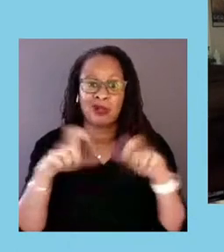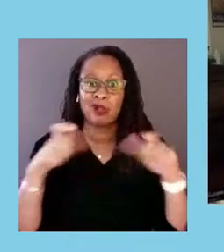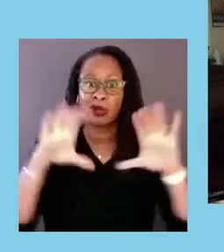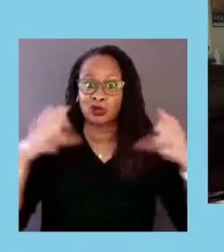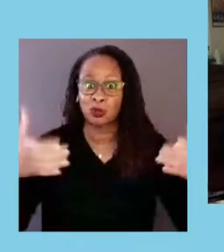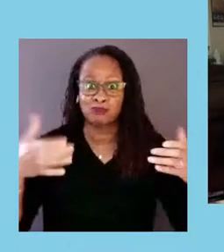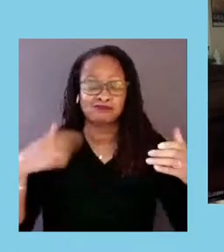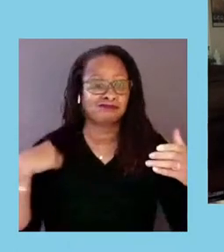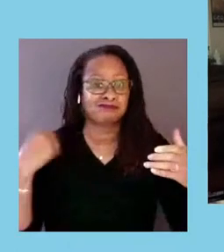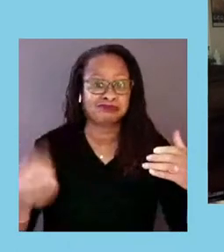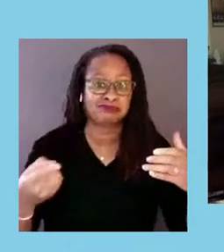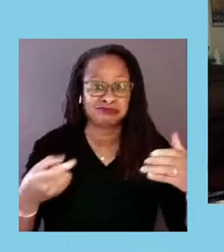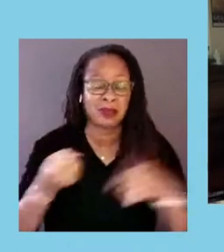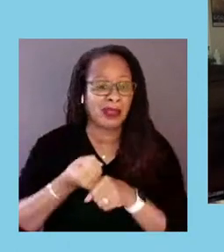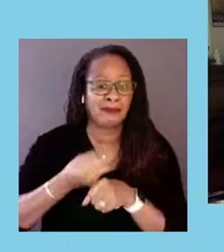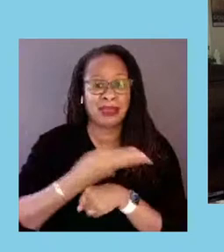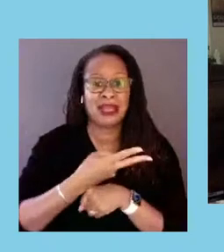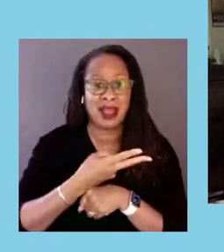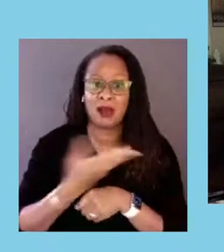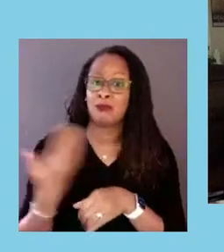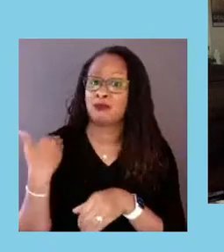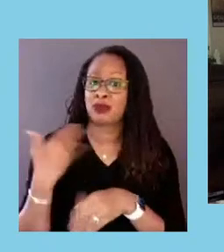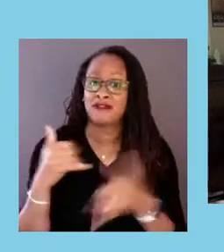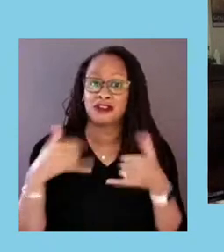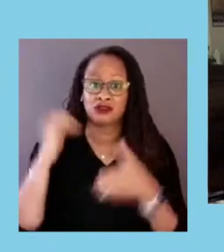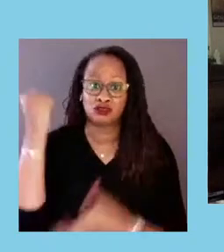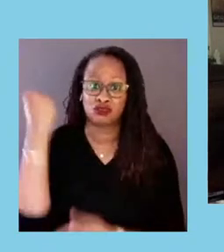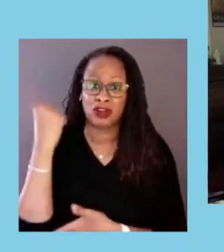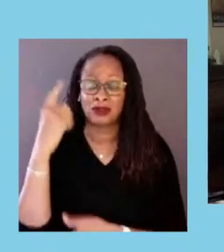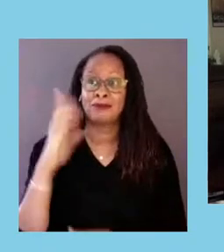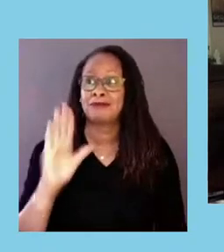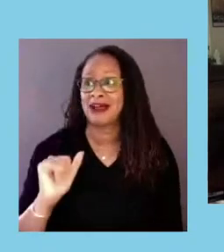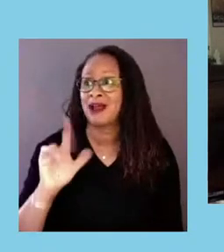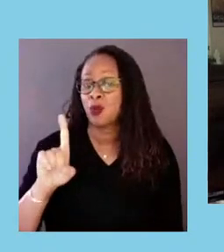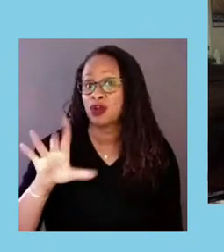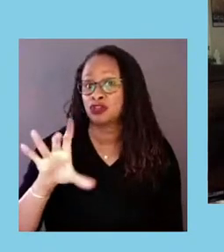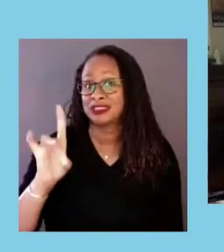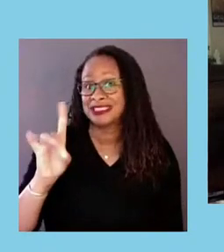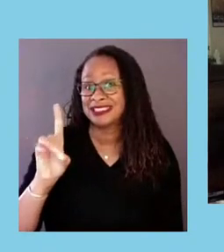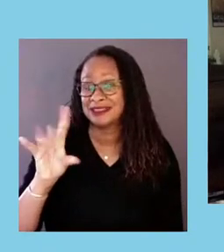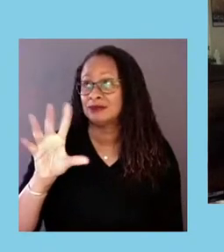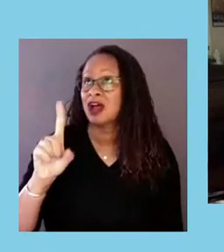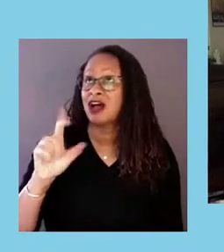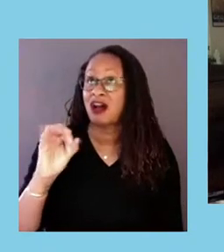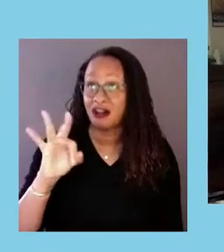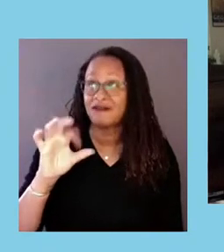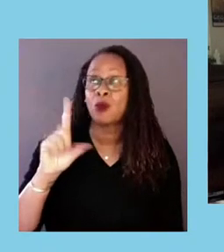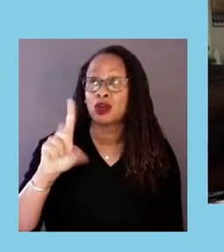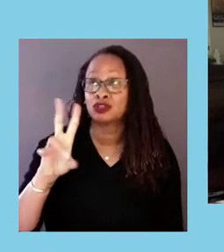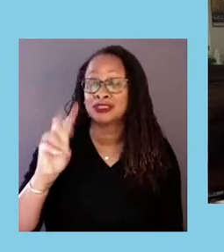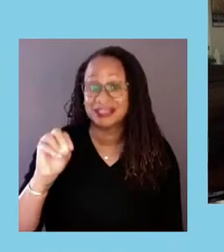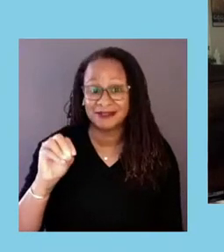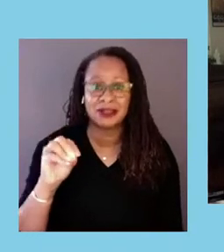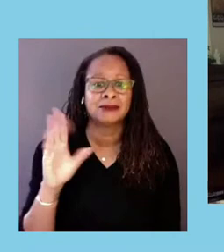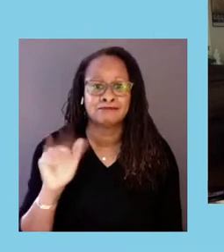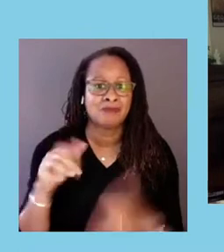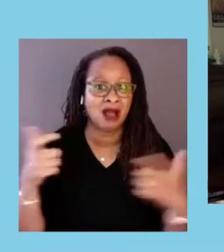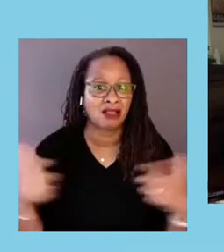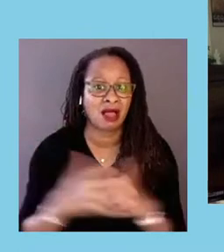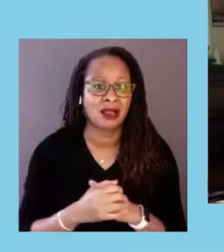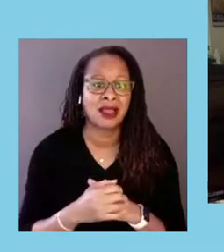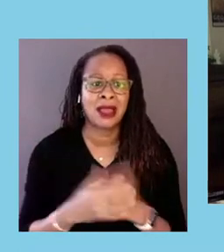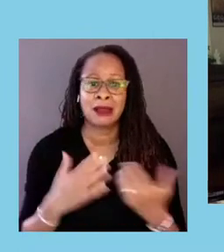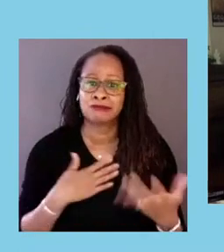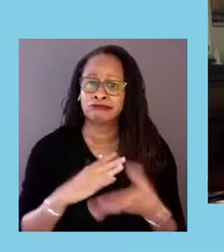out the previous record of 170 by quite a lot. So I always, you know, like to start here. I mean, why is this relevant?